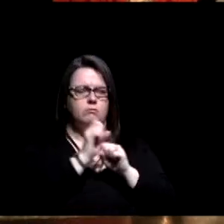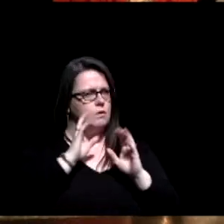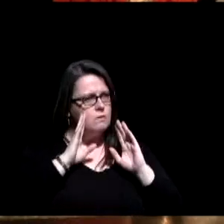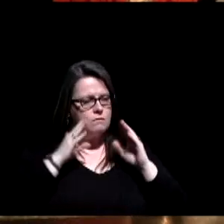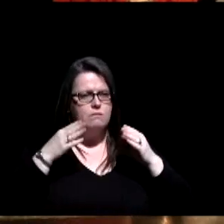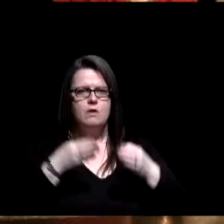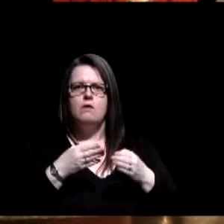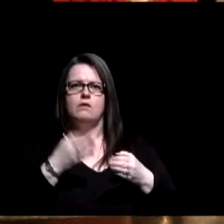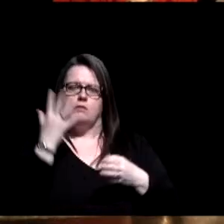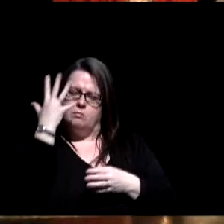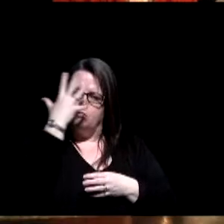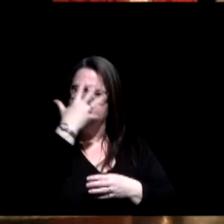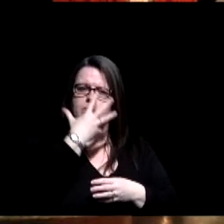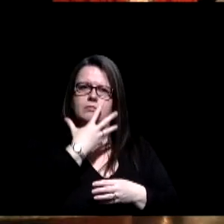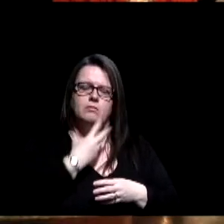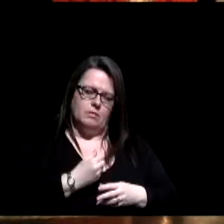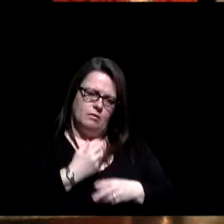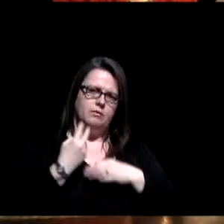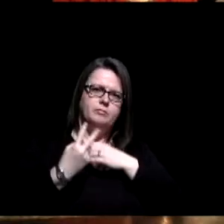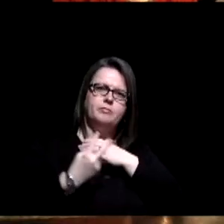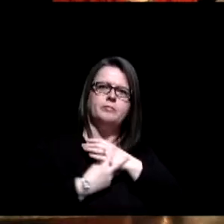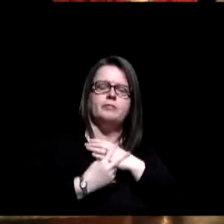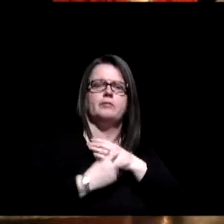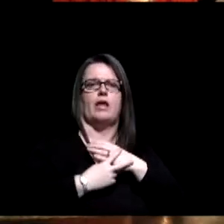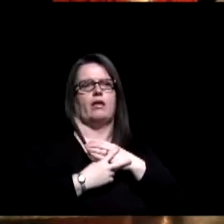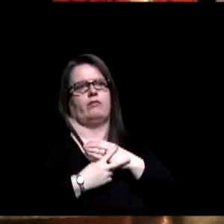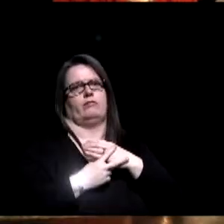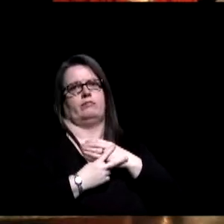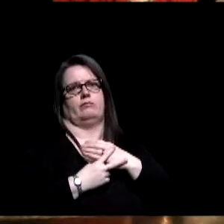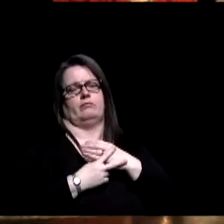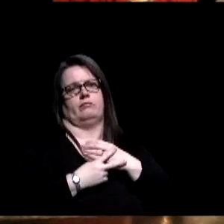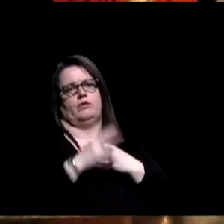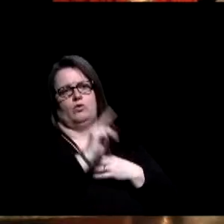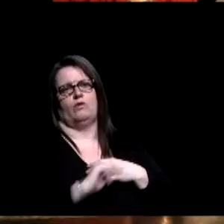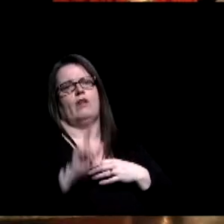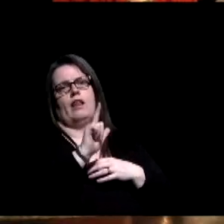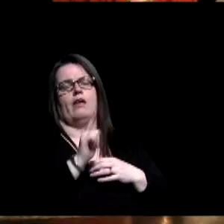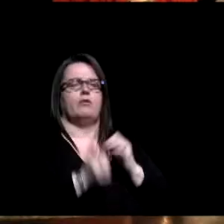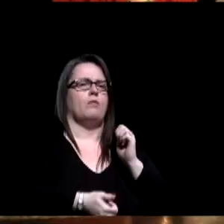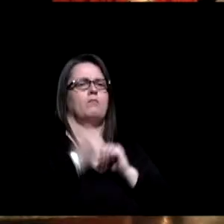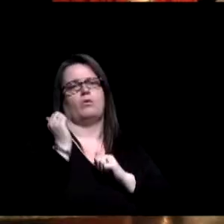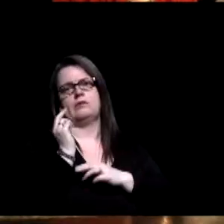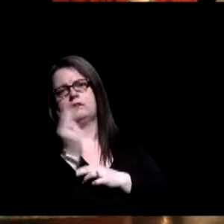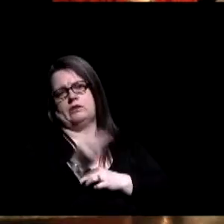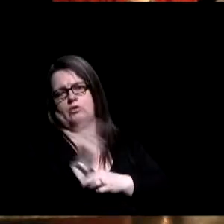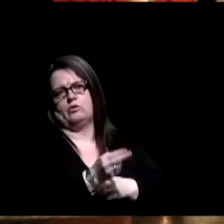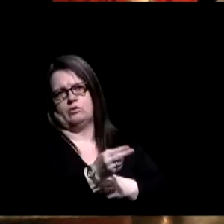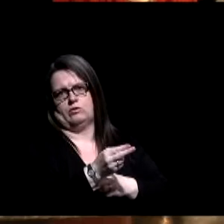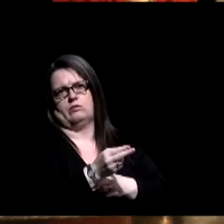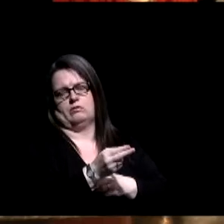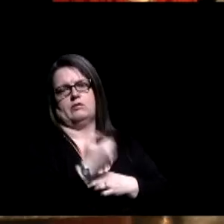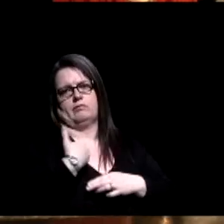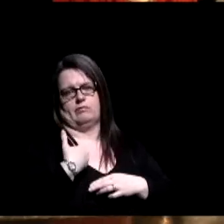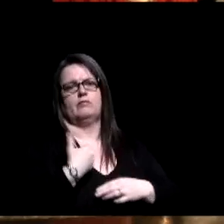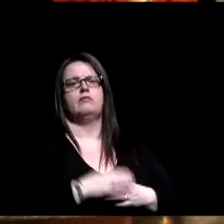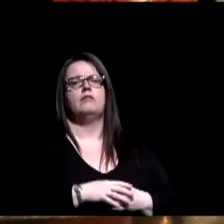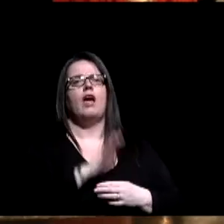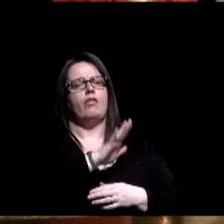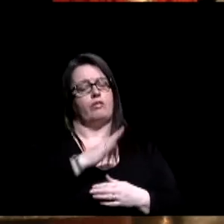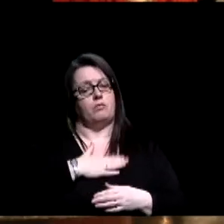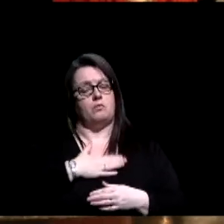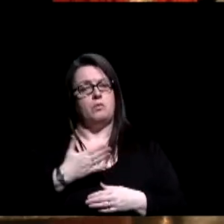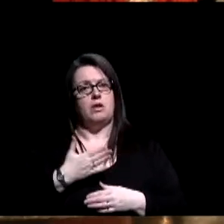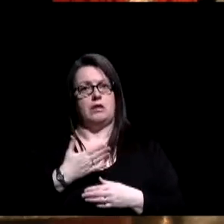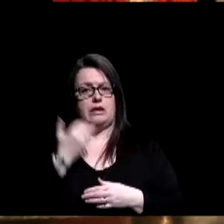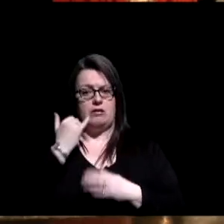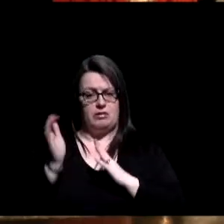one of Newfoundland and Labrador's most historic assets, as well as their willingness to adapt and revise plans when